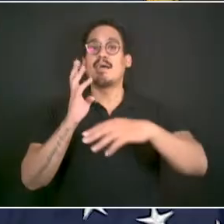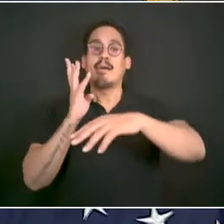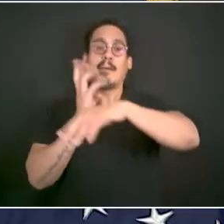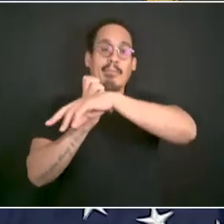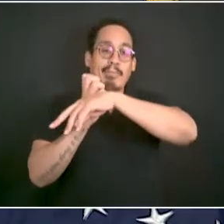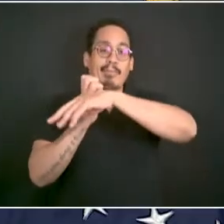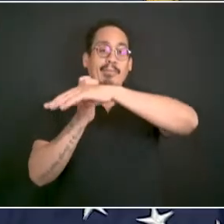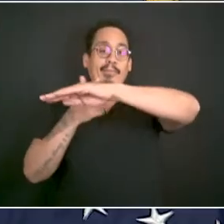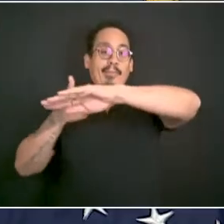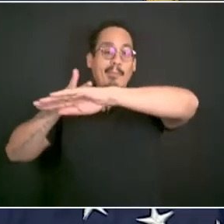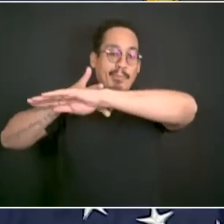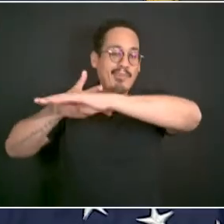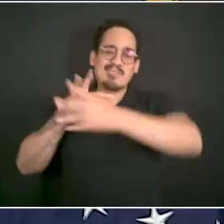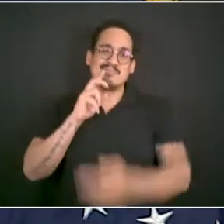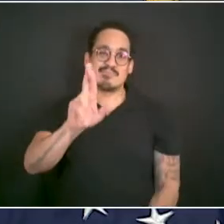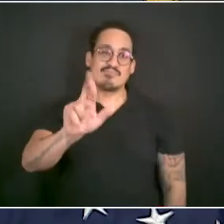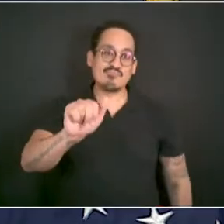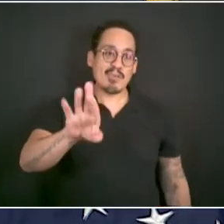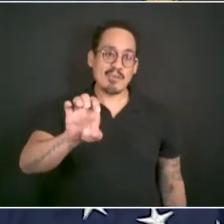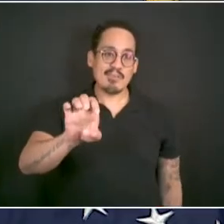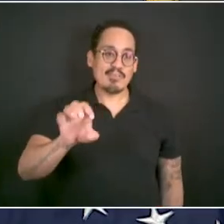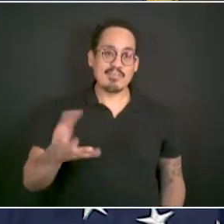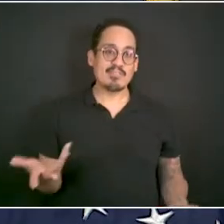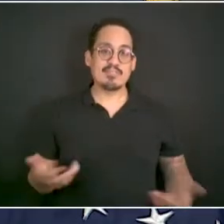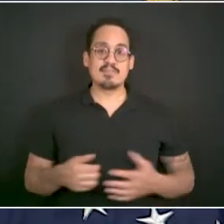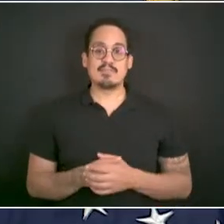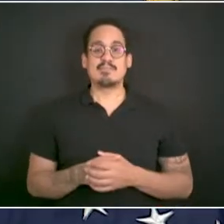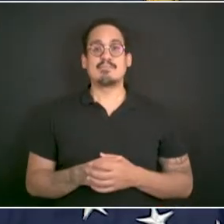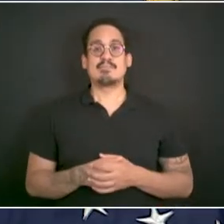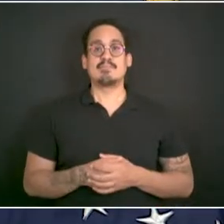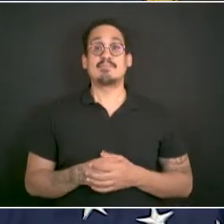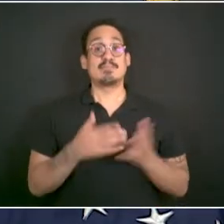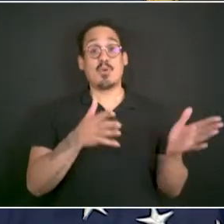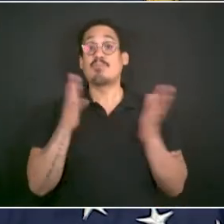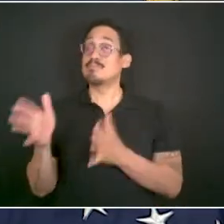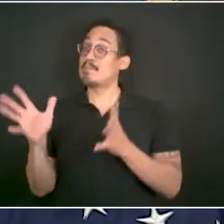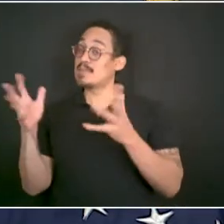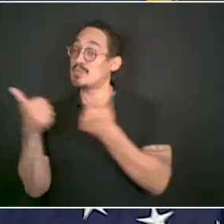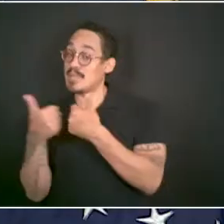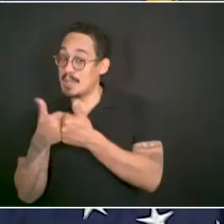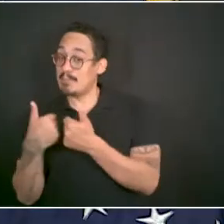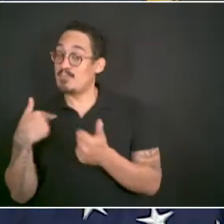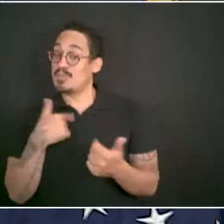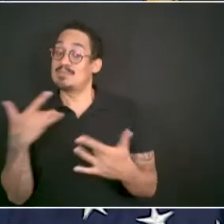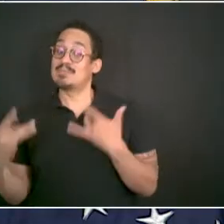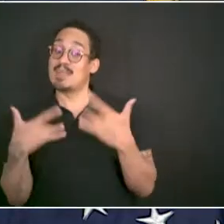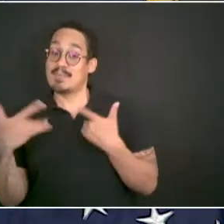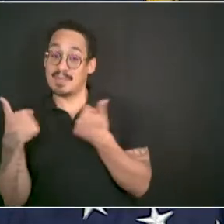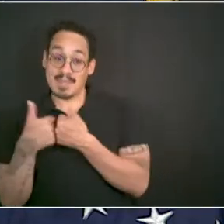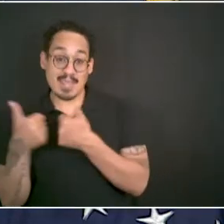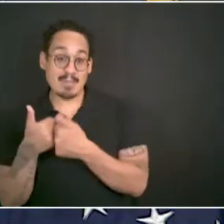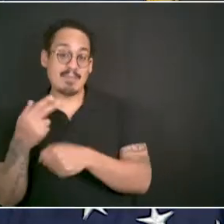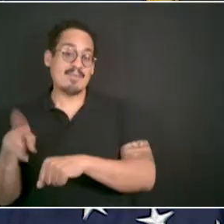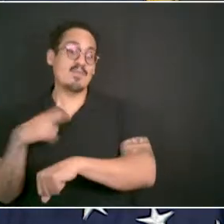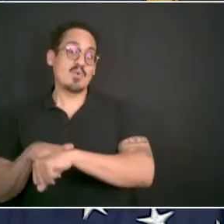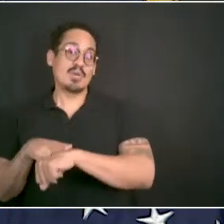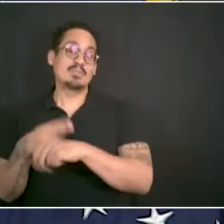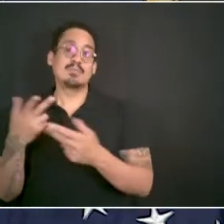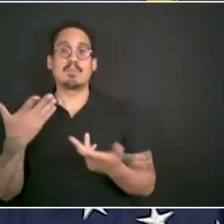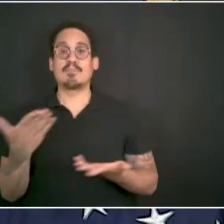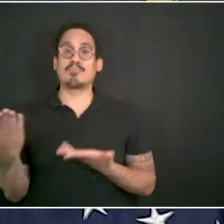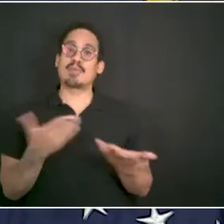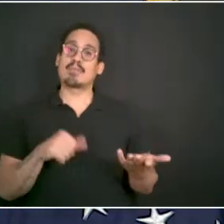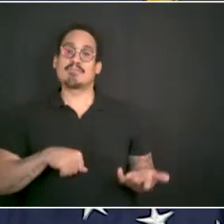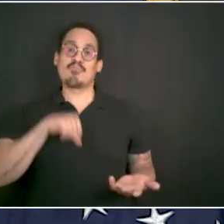place. And we're excited about the game. Not only what it does to bring pride to the city, but the